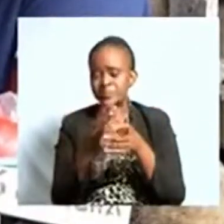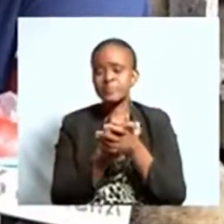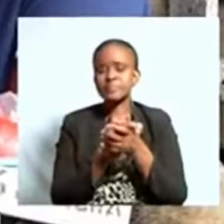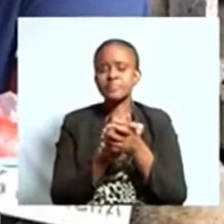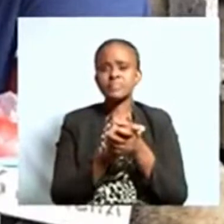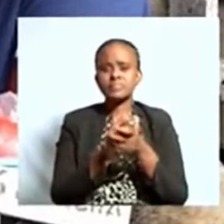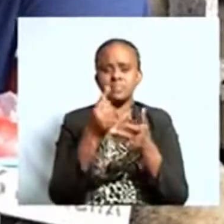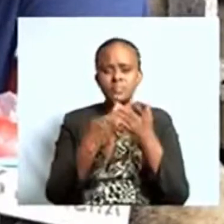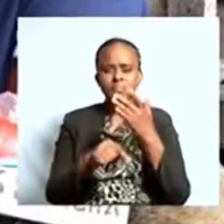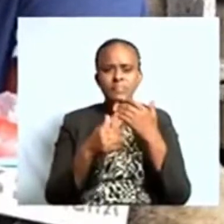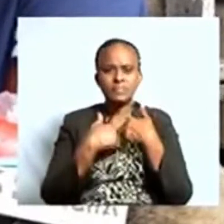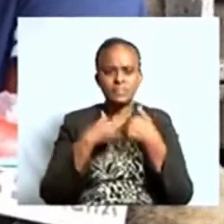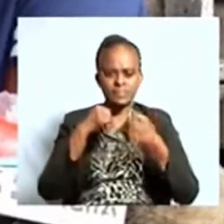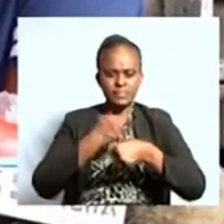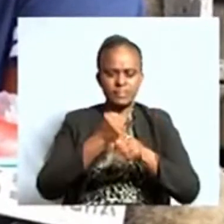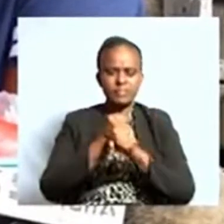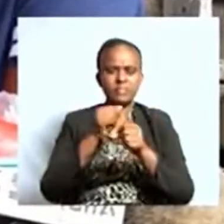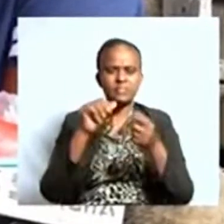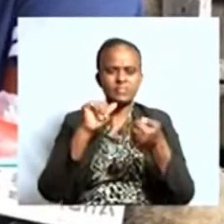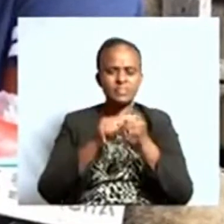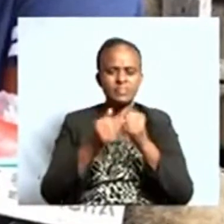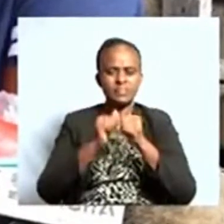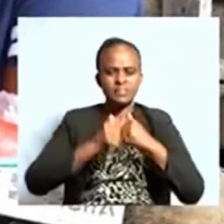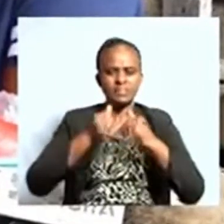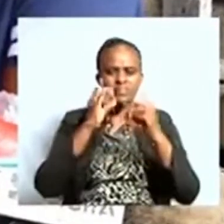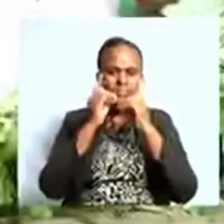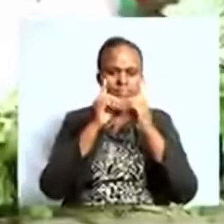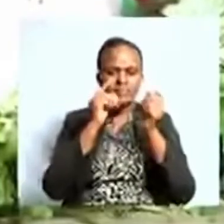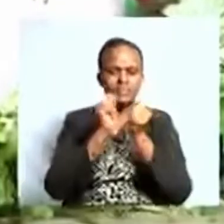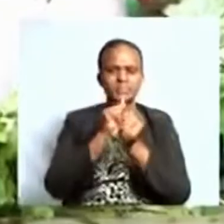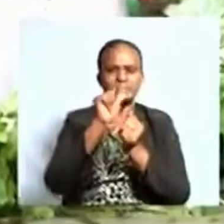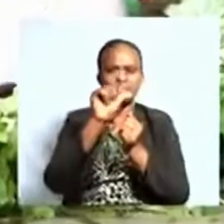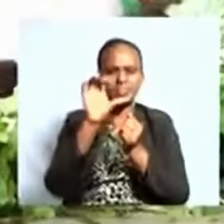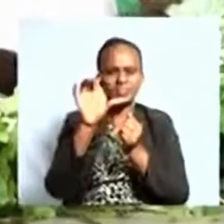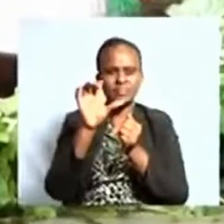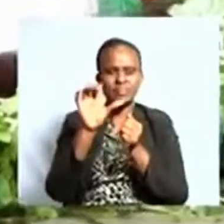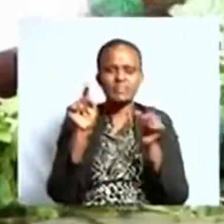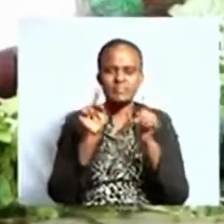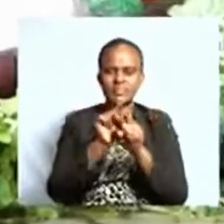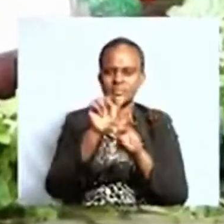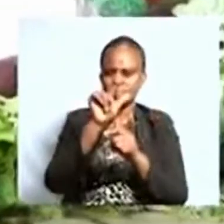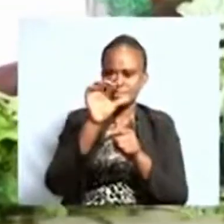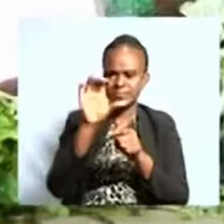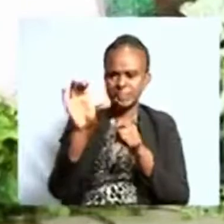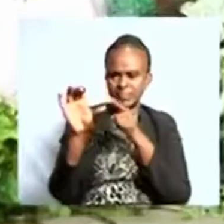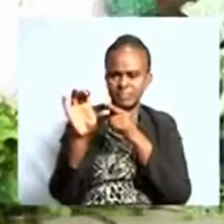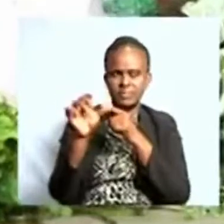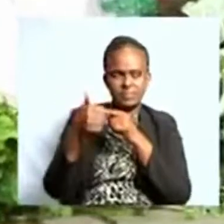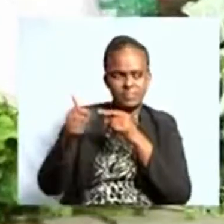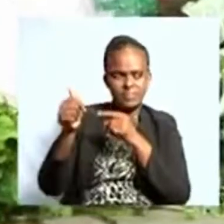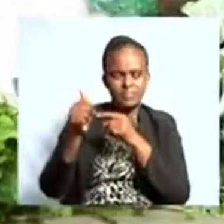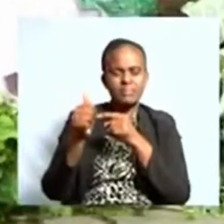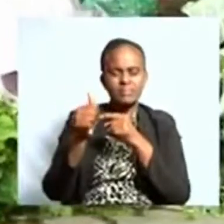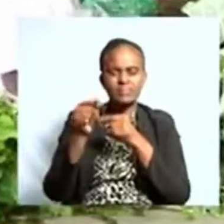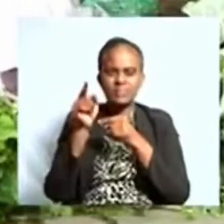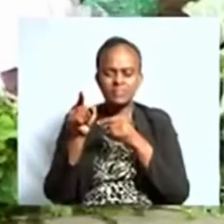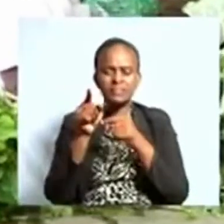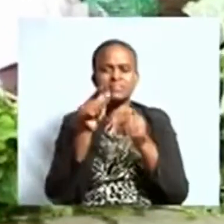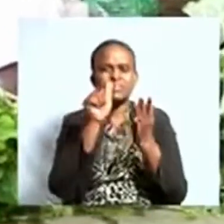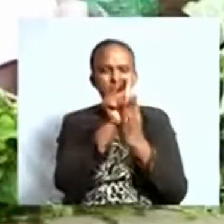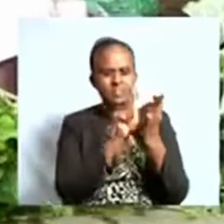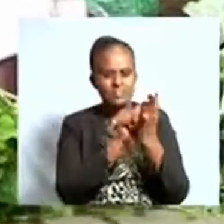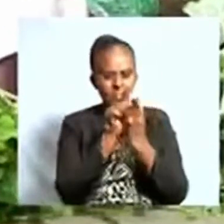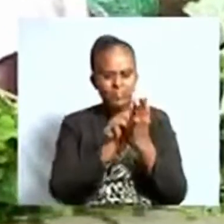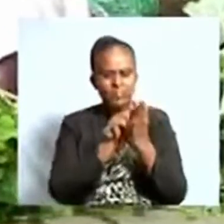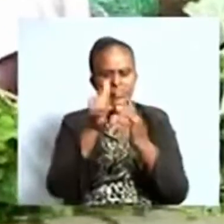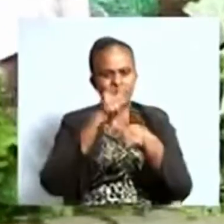has created this problem. So we are discussing with Lusaka City Council. And Lusaka City Council, they are the enforcers of the bylaws. They